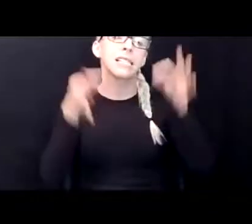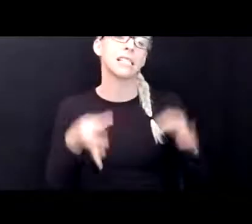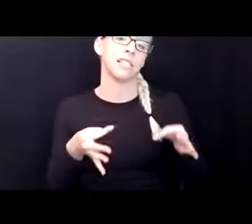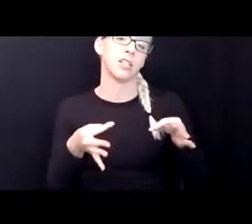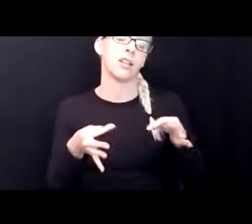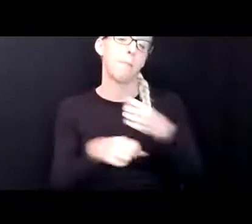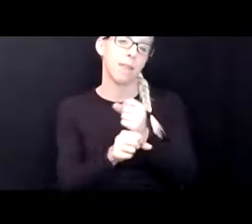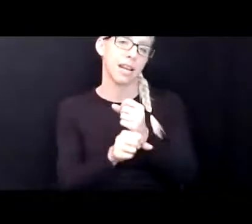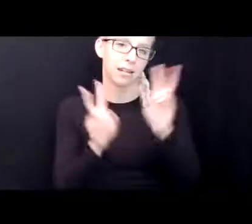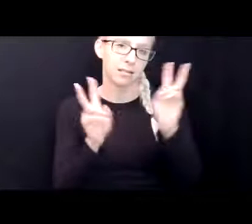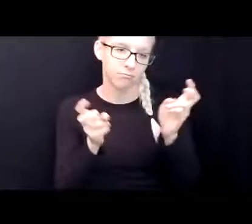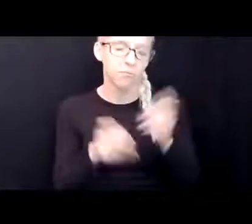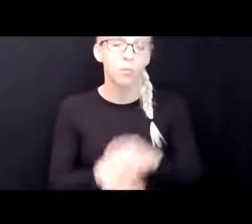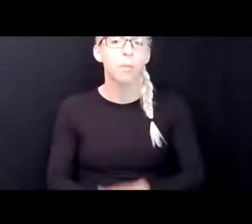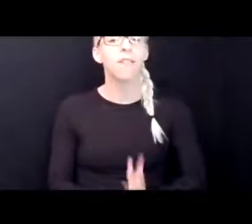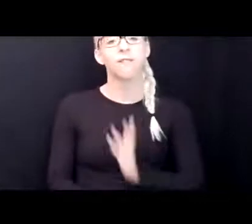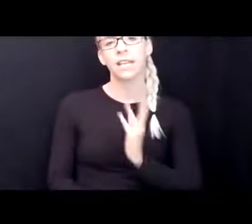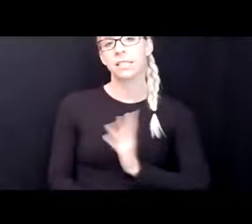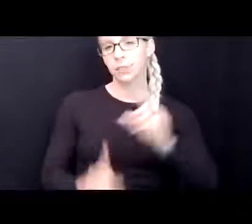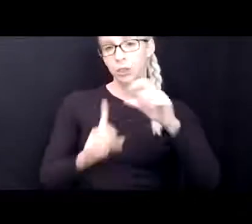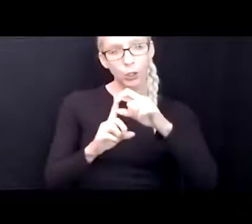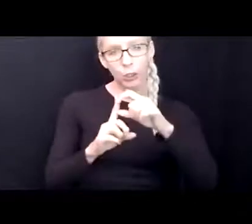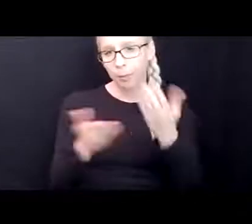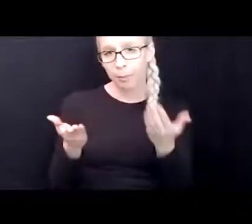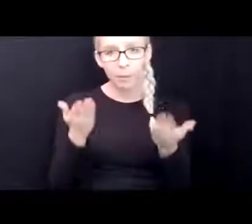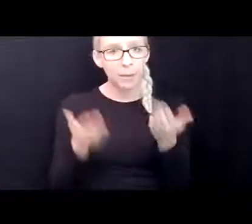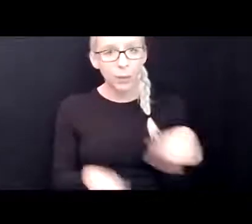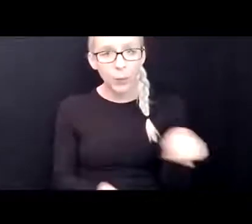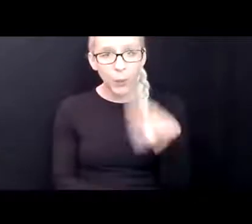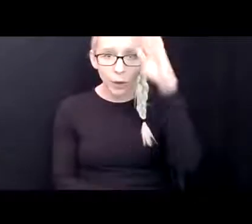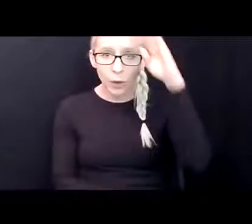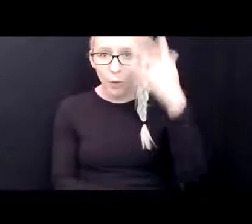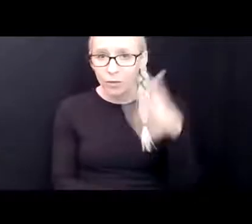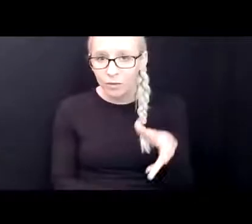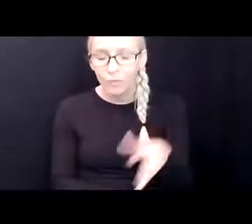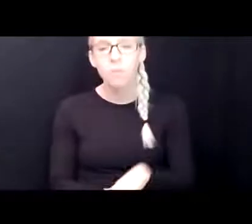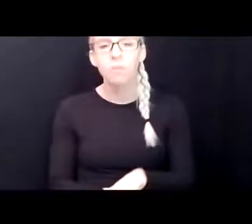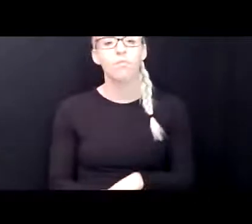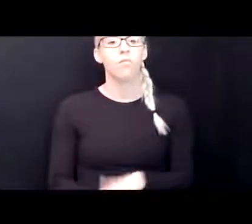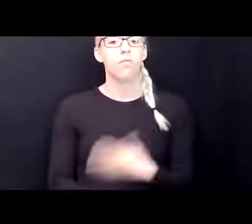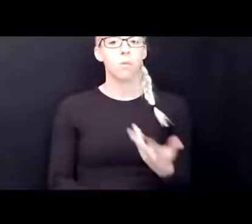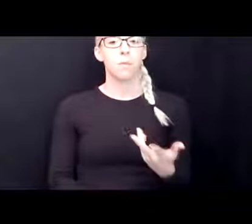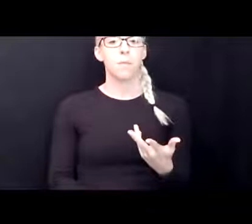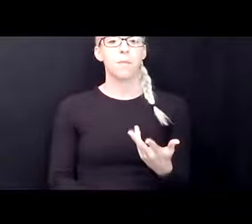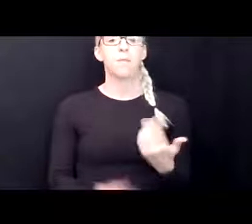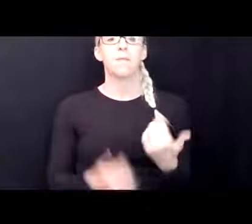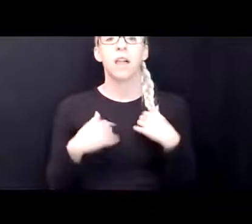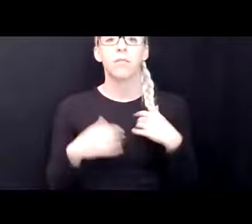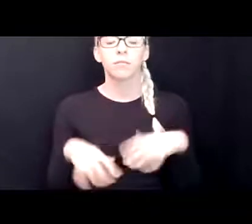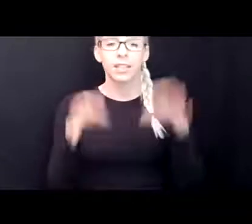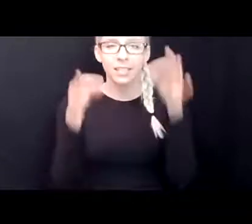It's a fancy term. You may have heard about it, but it's something that we all do when we're faced with a decision when we